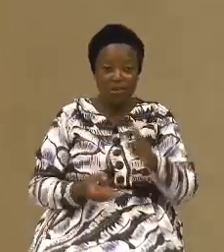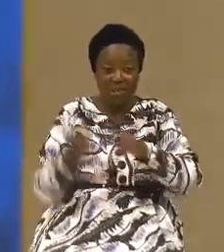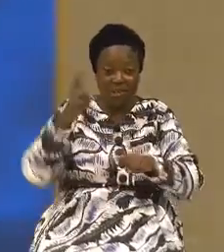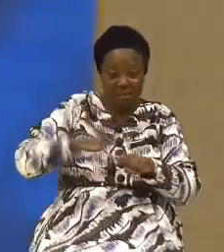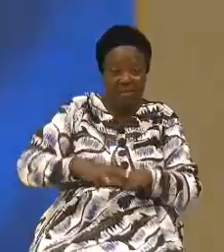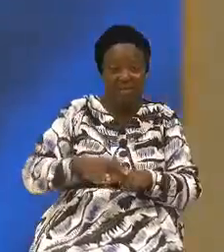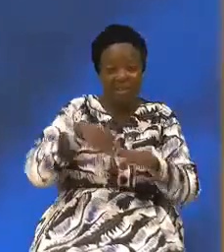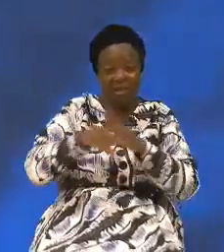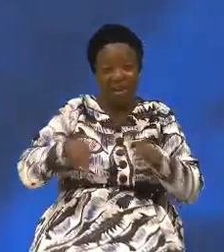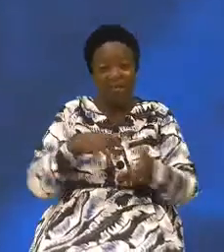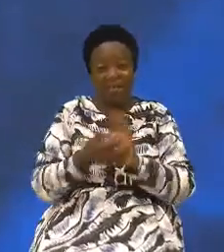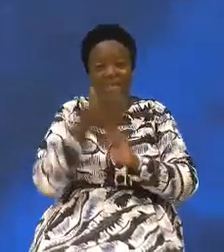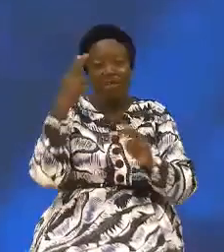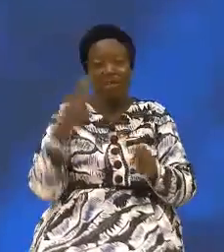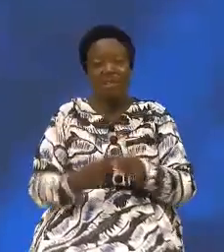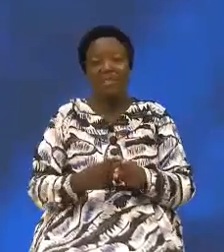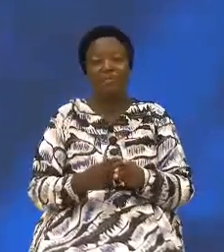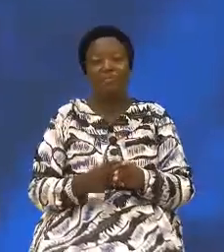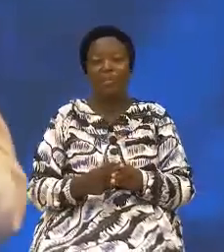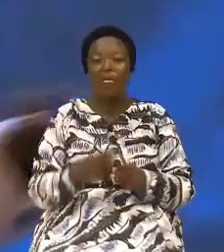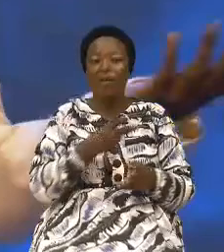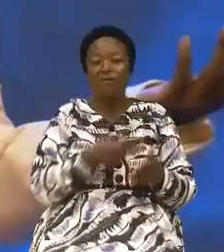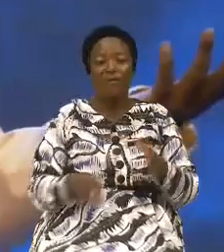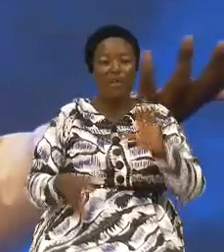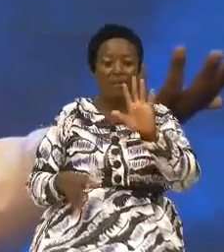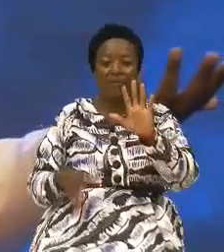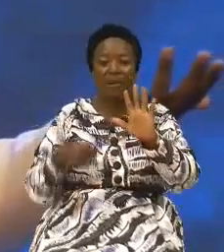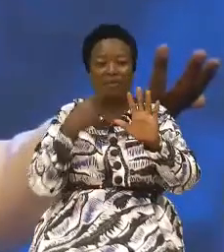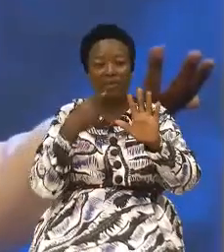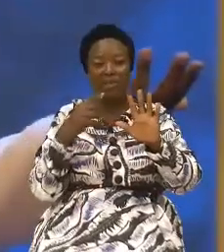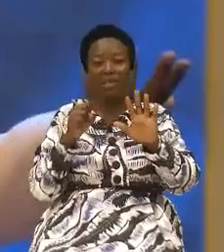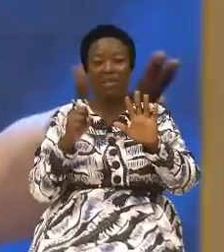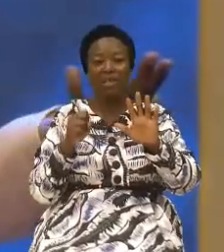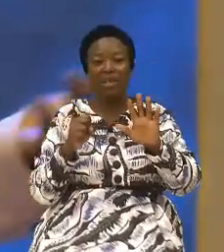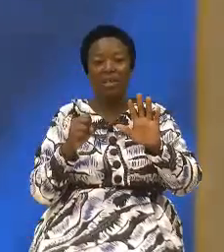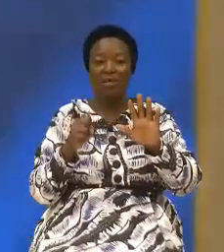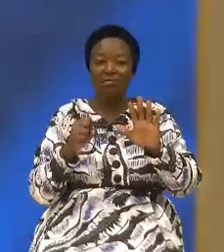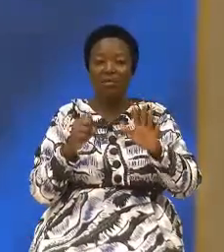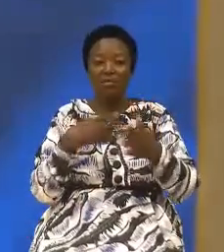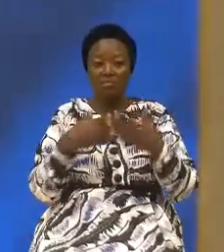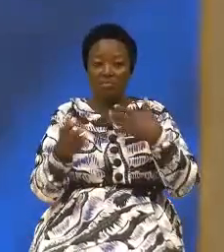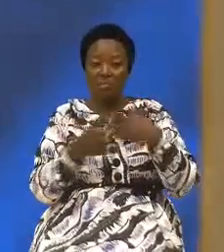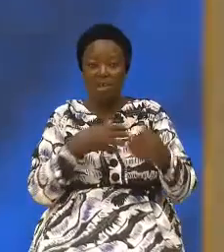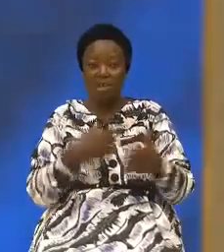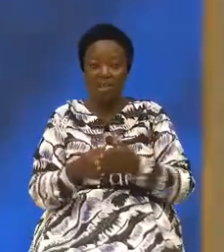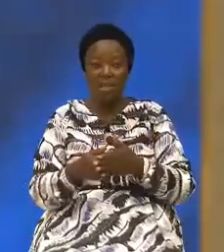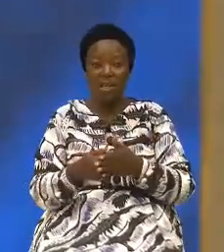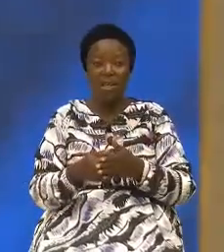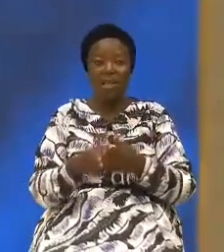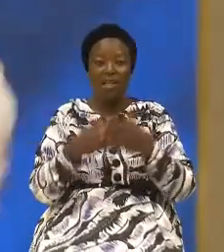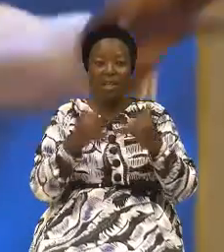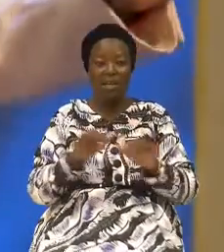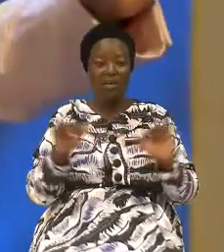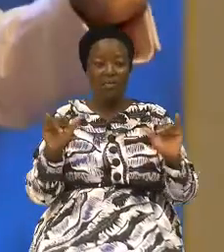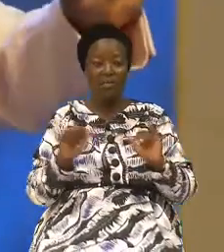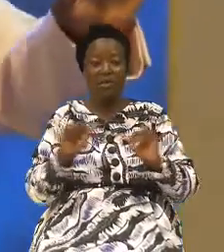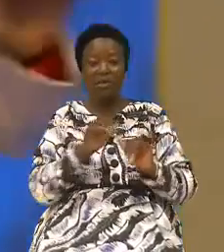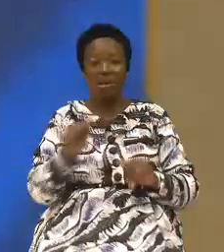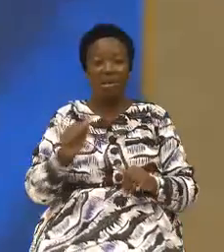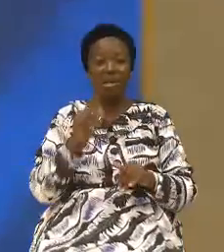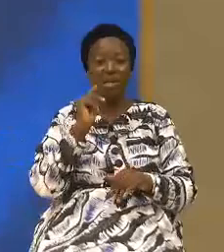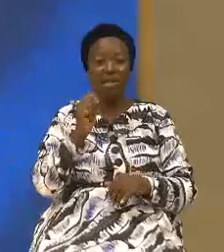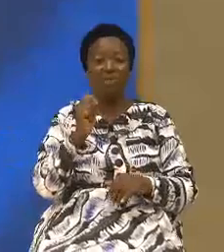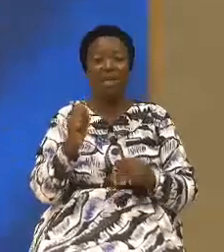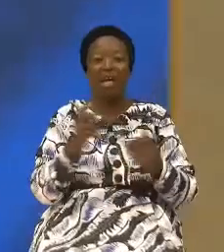verse 5. In verse 5, it says, afterward, he measured 1,000, and